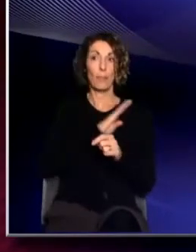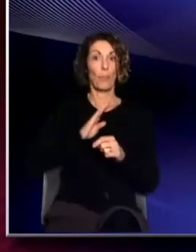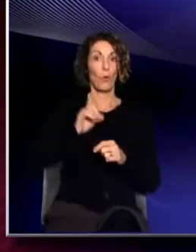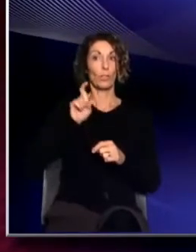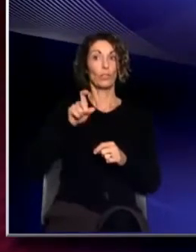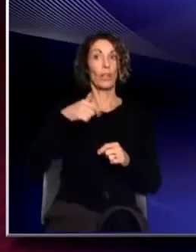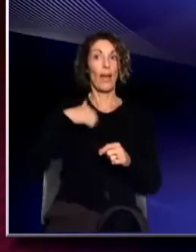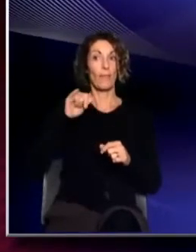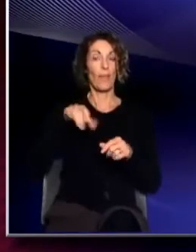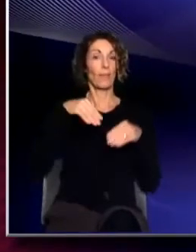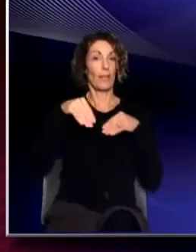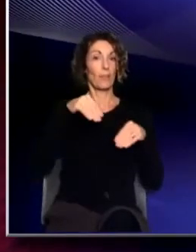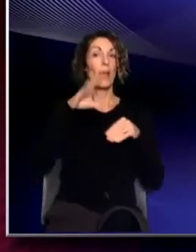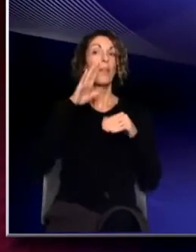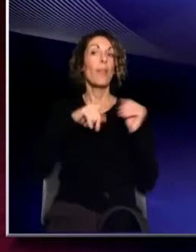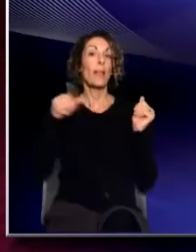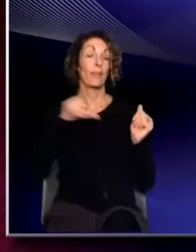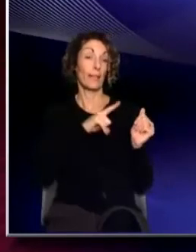the legislature?